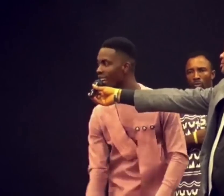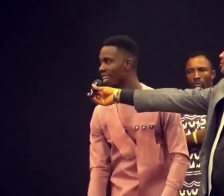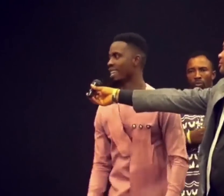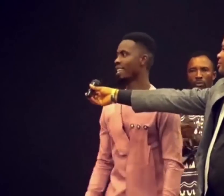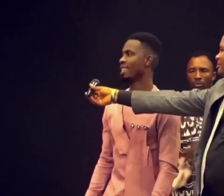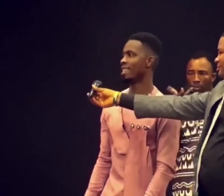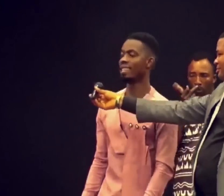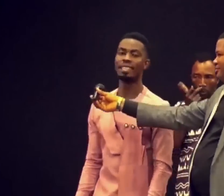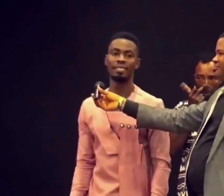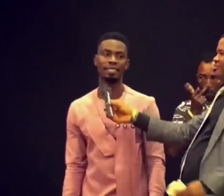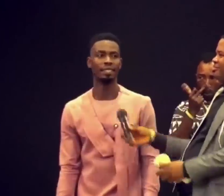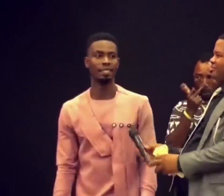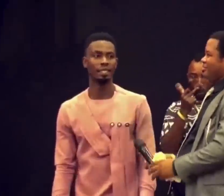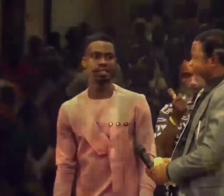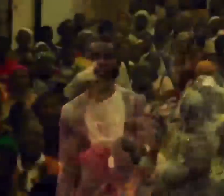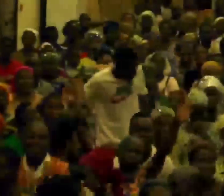ise